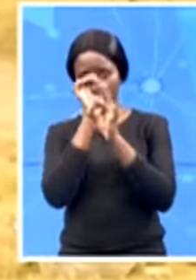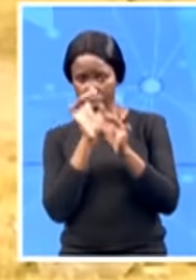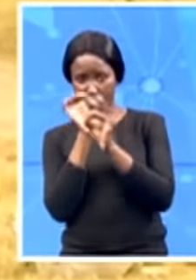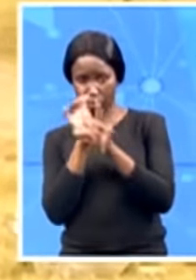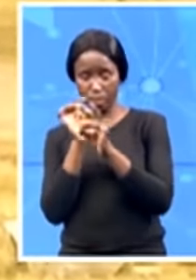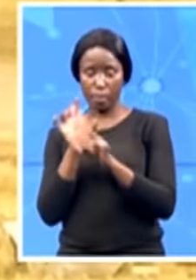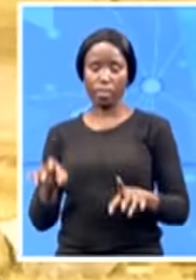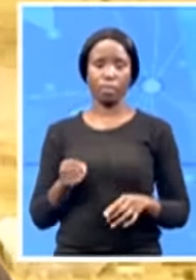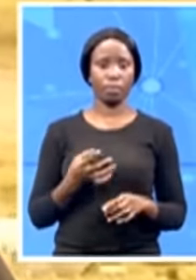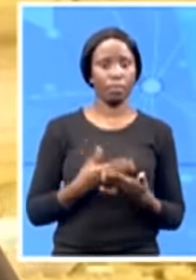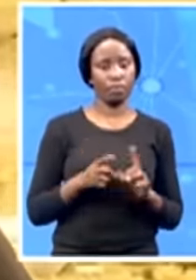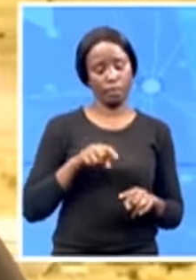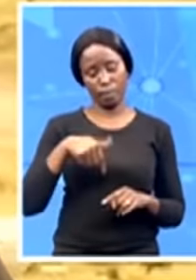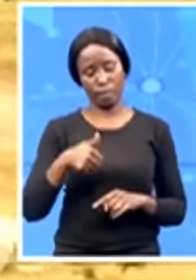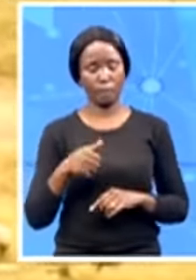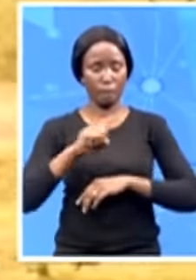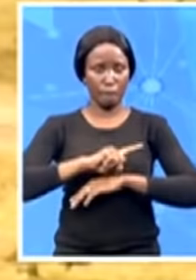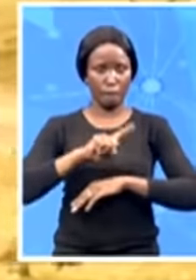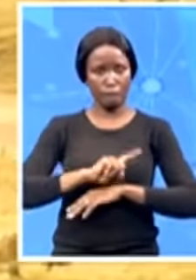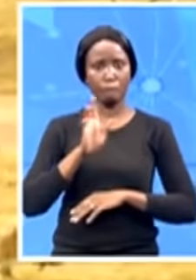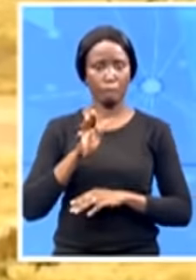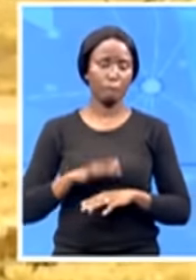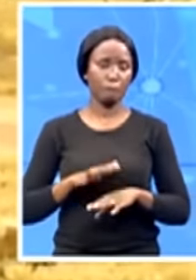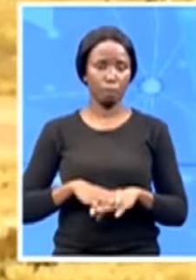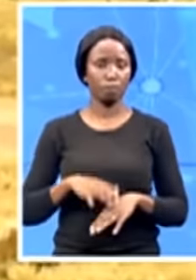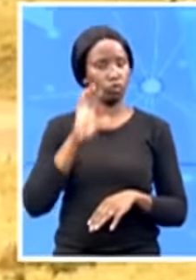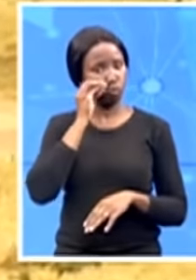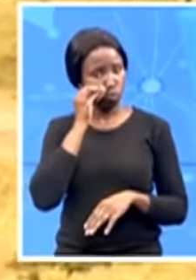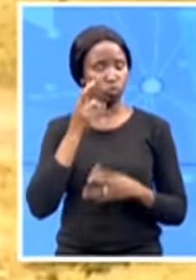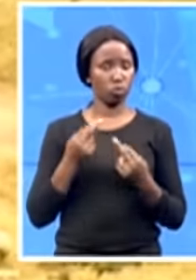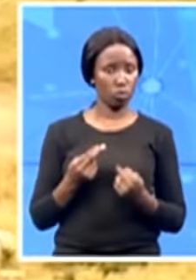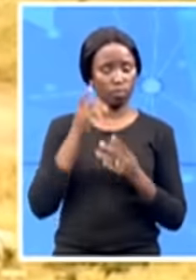bringing you all the latest news and the developments with regards